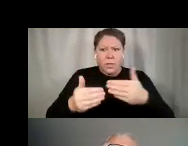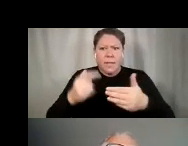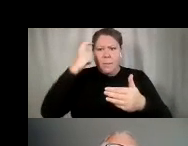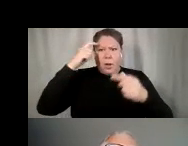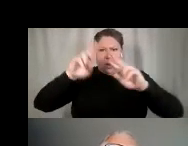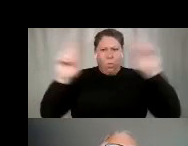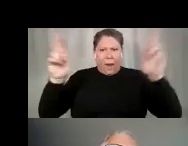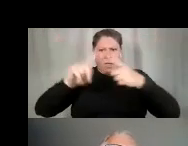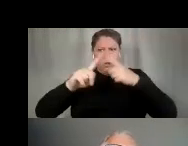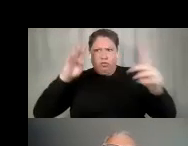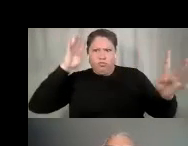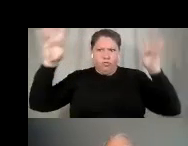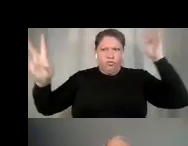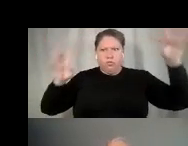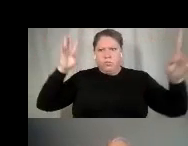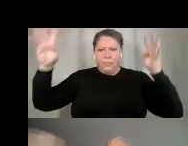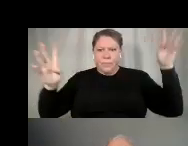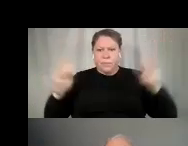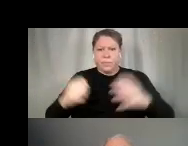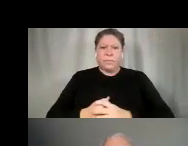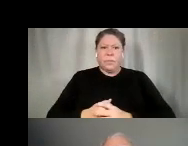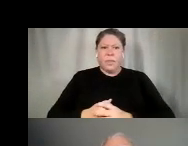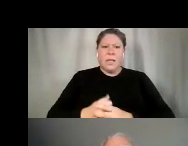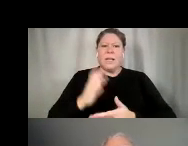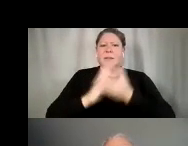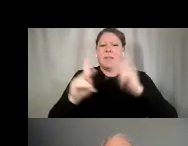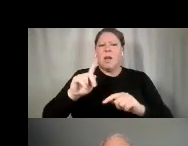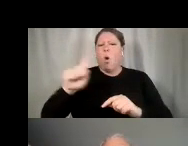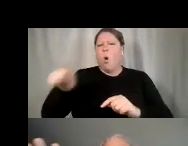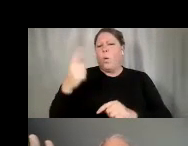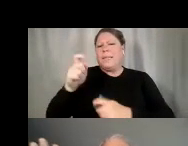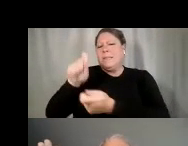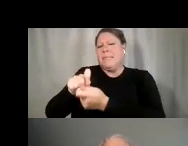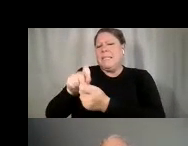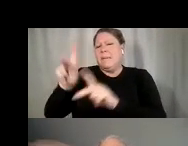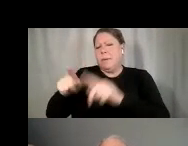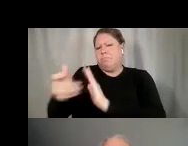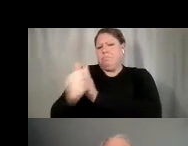certain people think creatively. One of my first classes